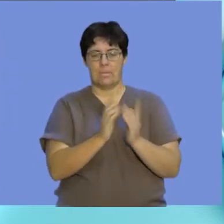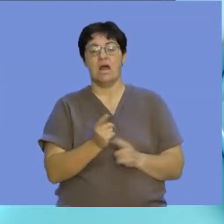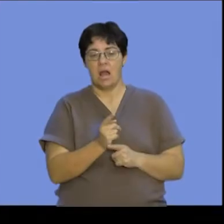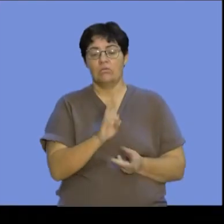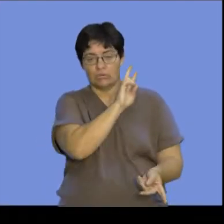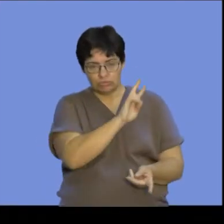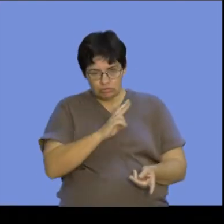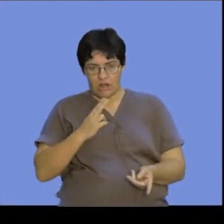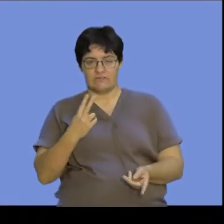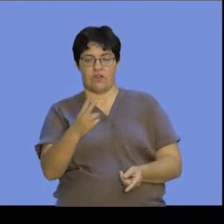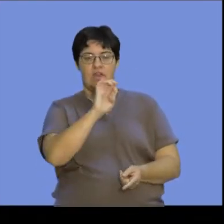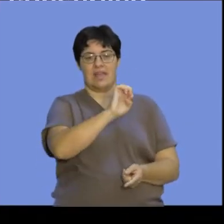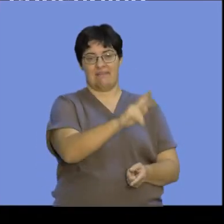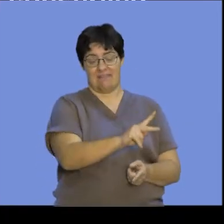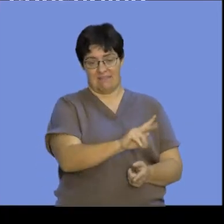kinetic energy.